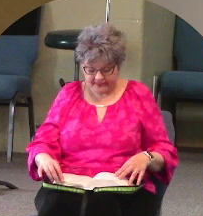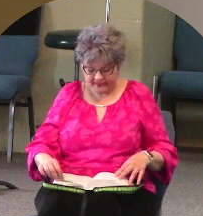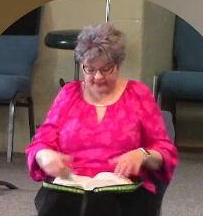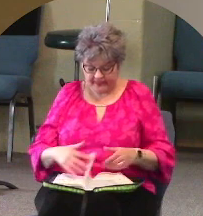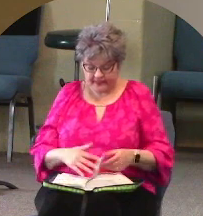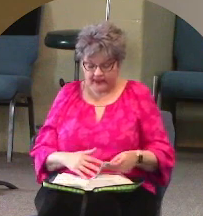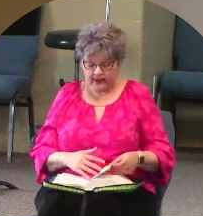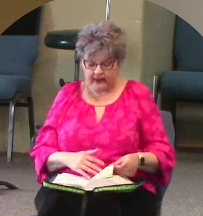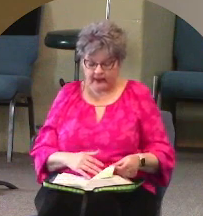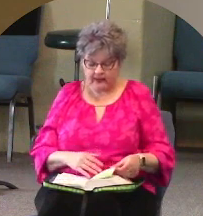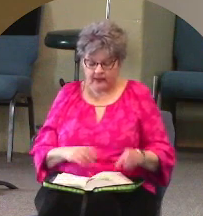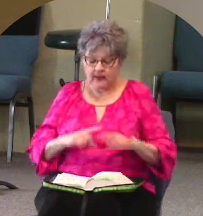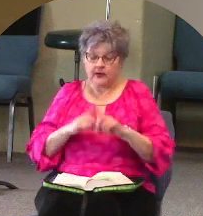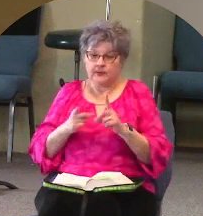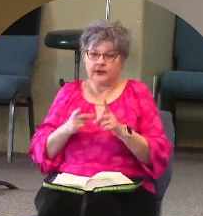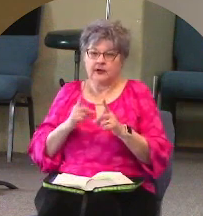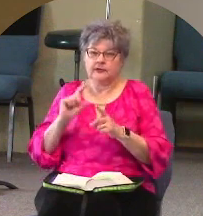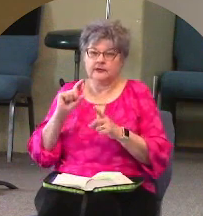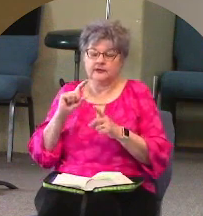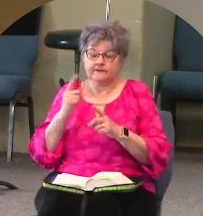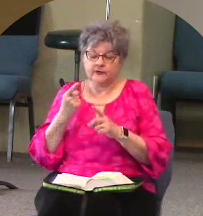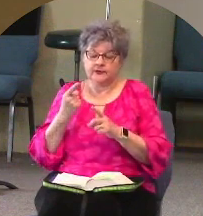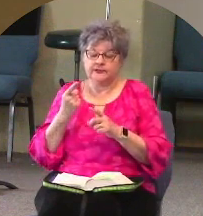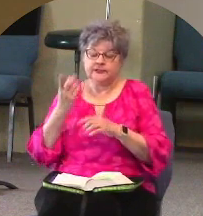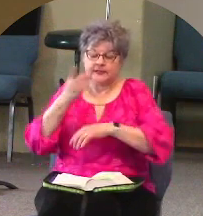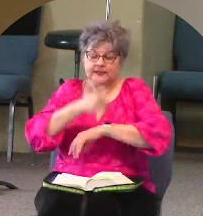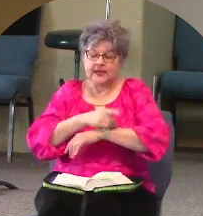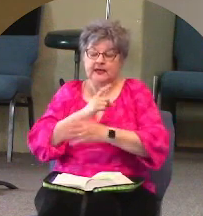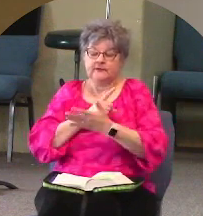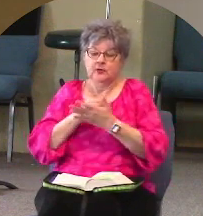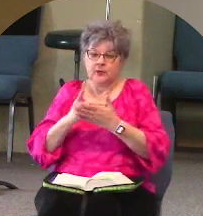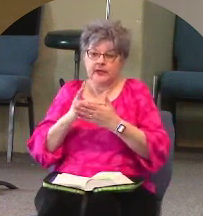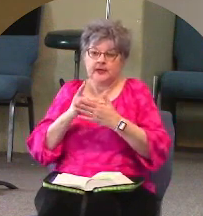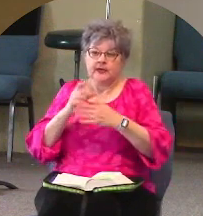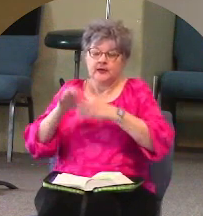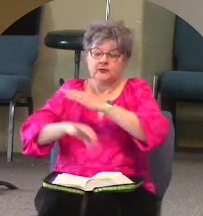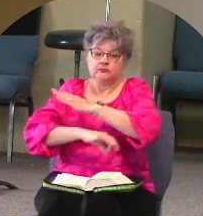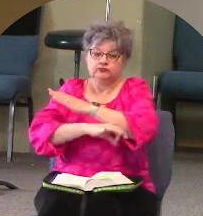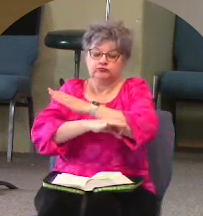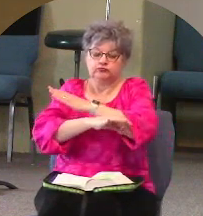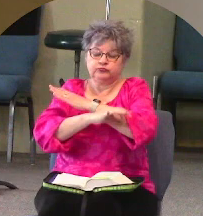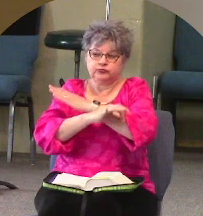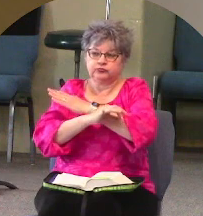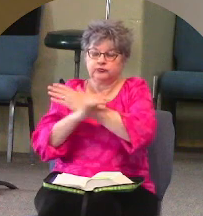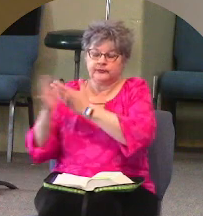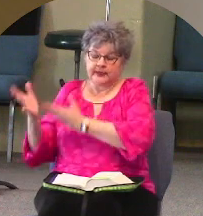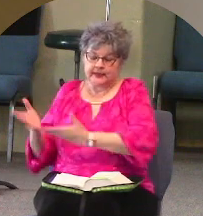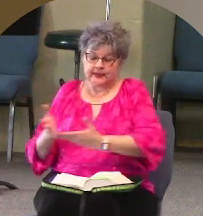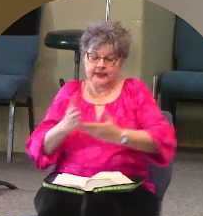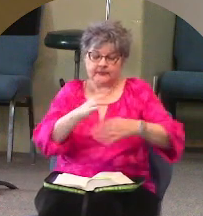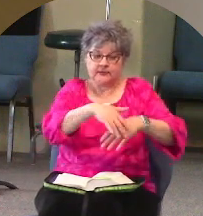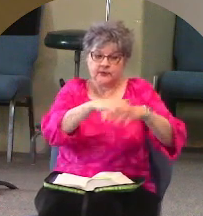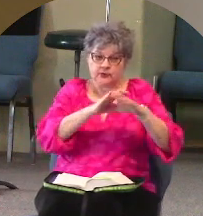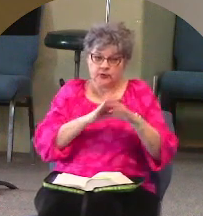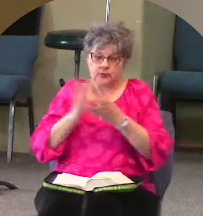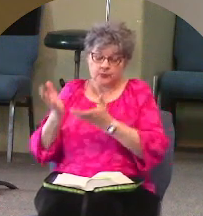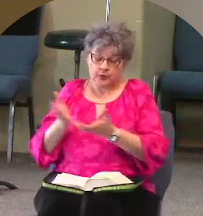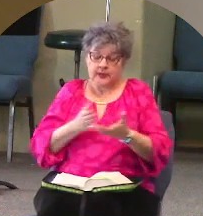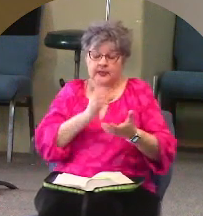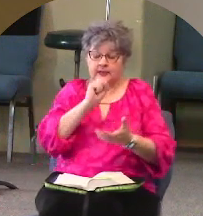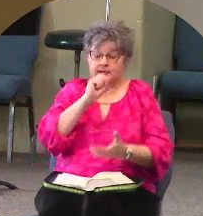But on the first day of the week, chapter 24, verse 1, at early dawn they came to the tomb bringing the spices which they had